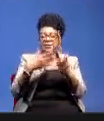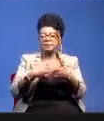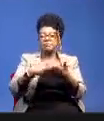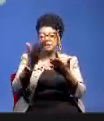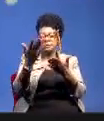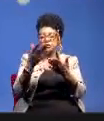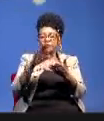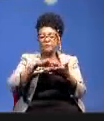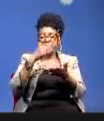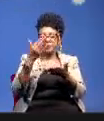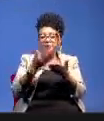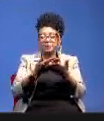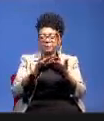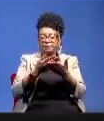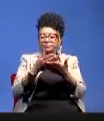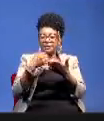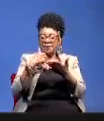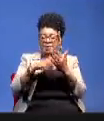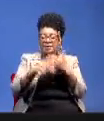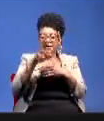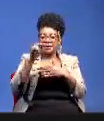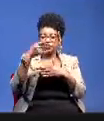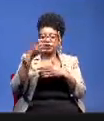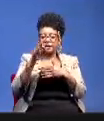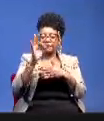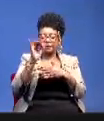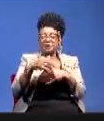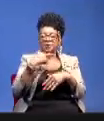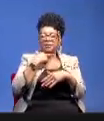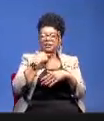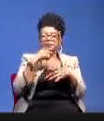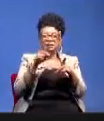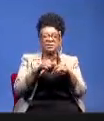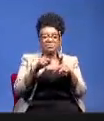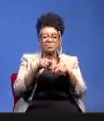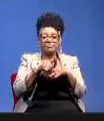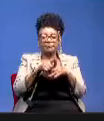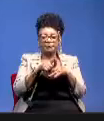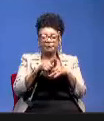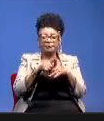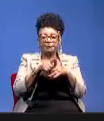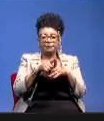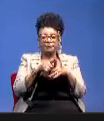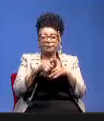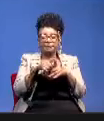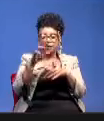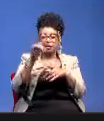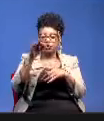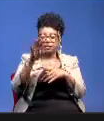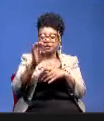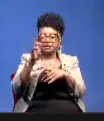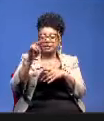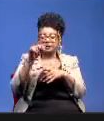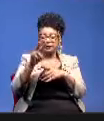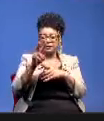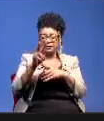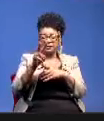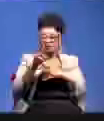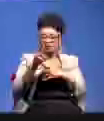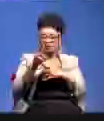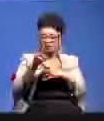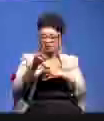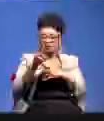disbursement of funds as seen under NHIF would cripple an otherwise well thought out plan. Rosongwe, NTV.